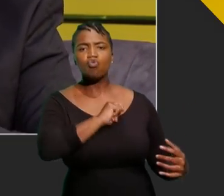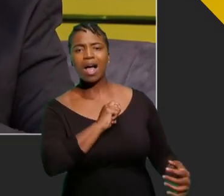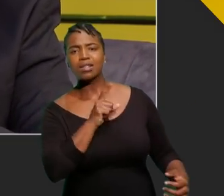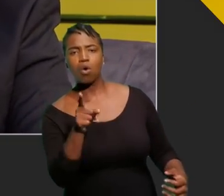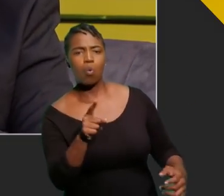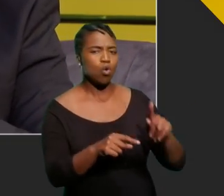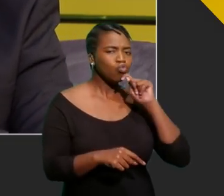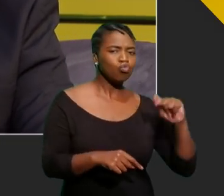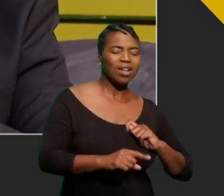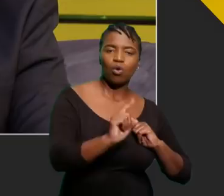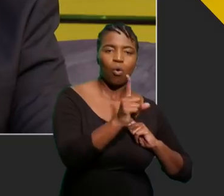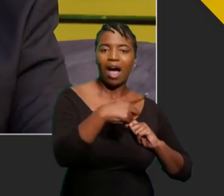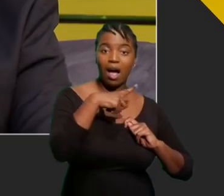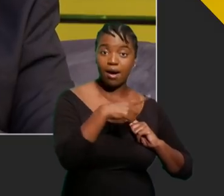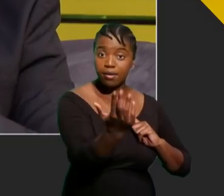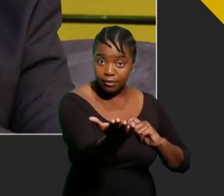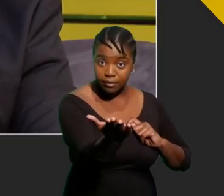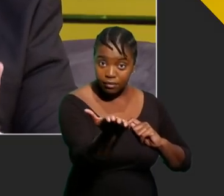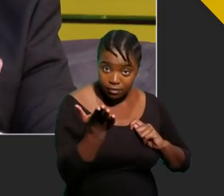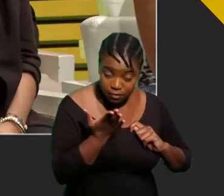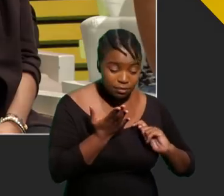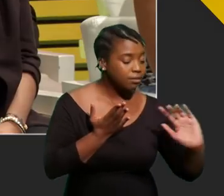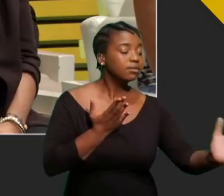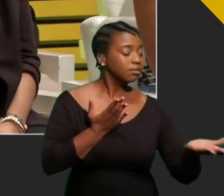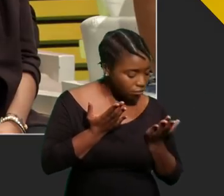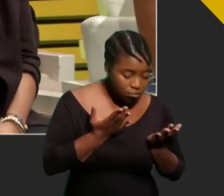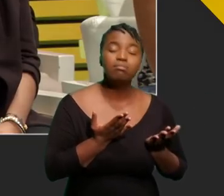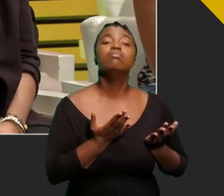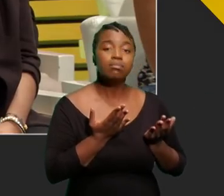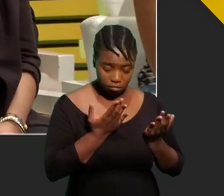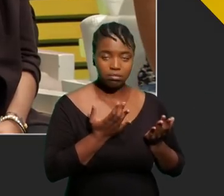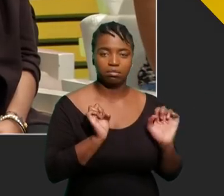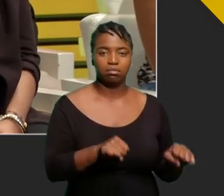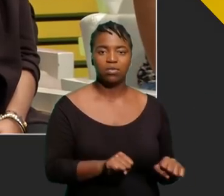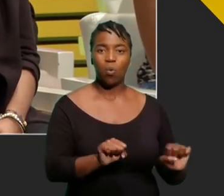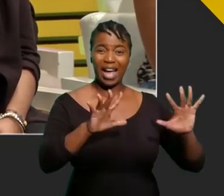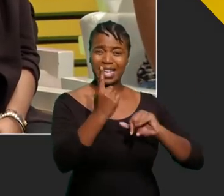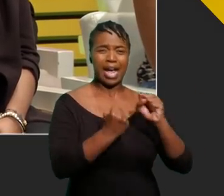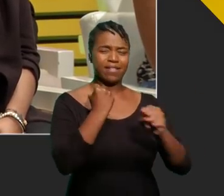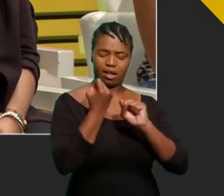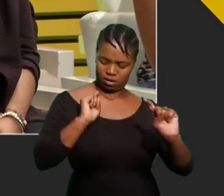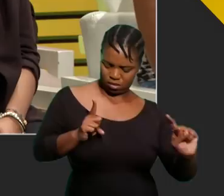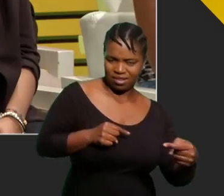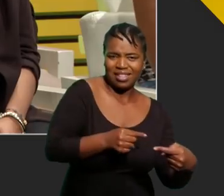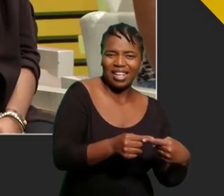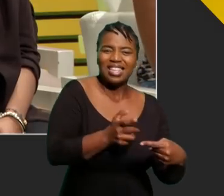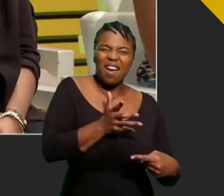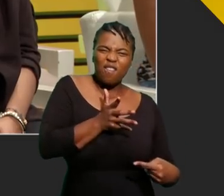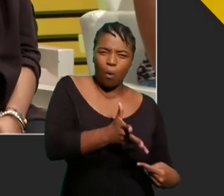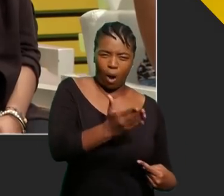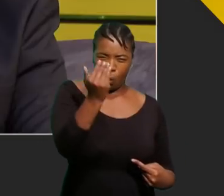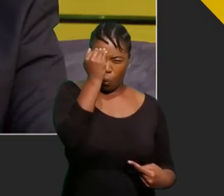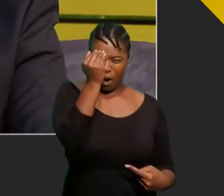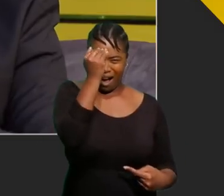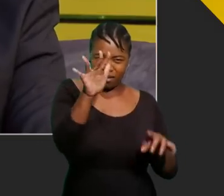side. Yeah. I think it's extremely important in terms of state capture for the last 10 years to get to the bottom of